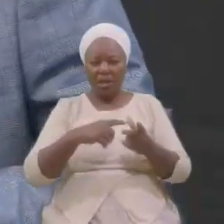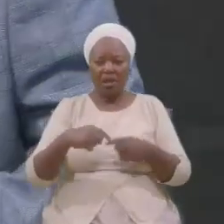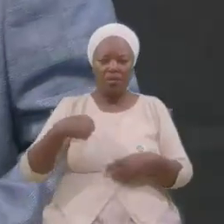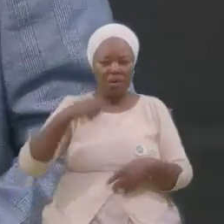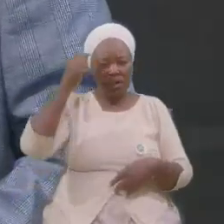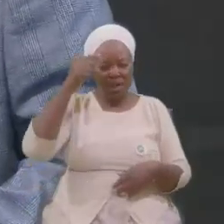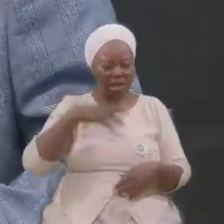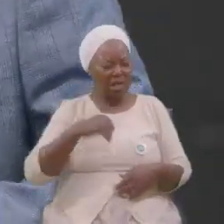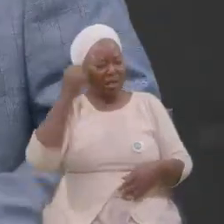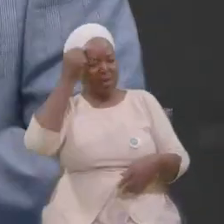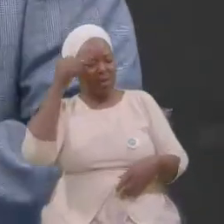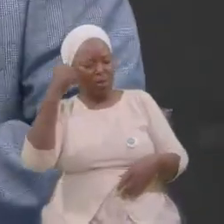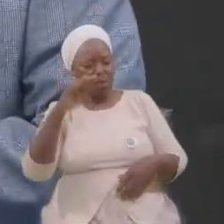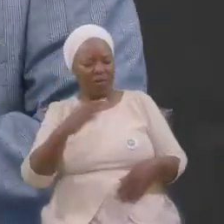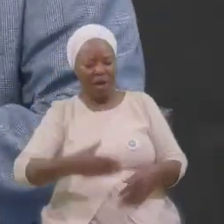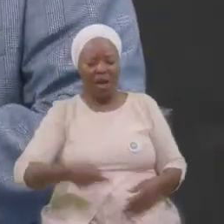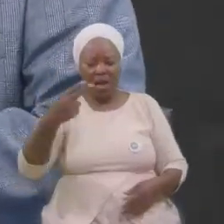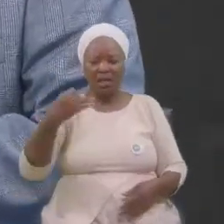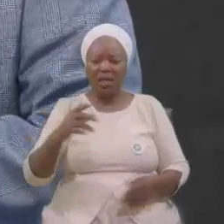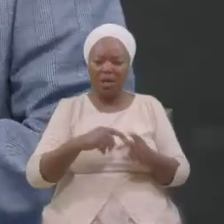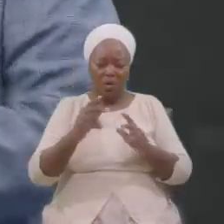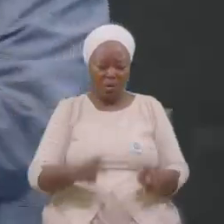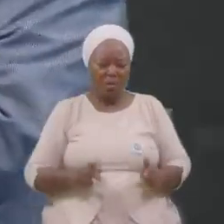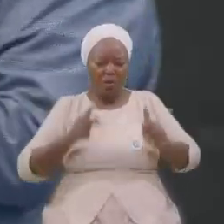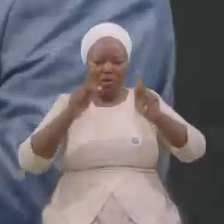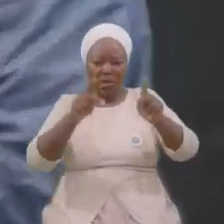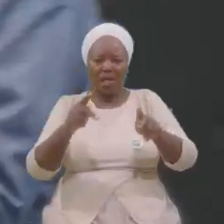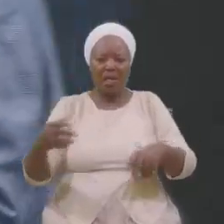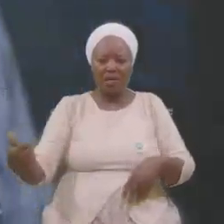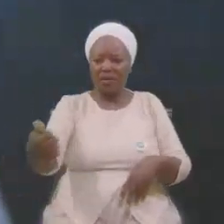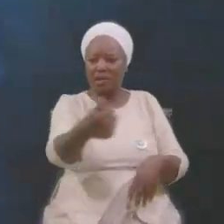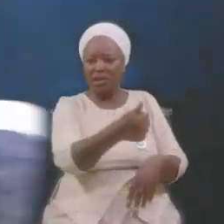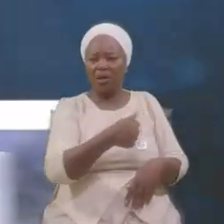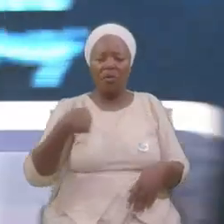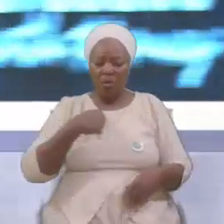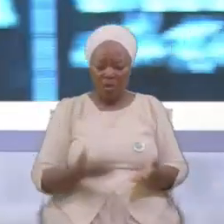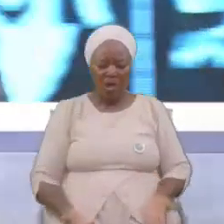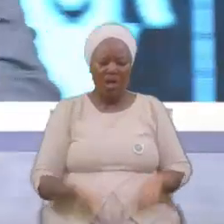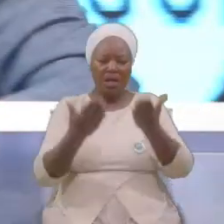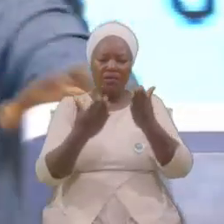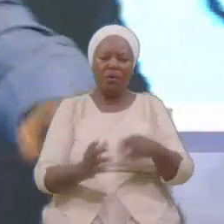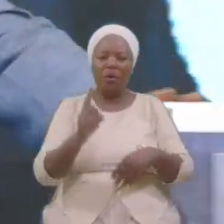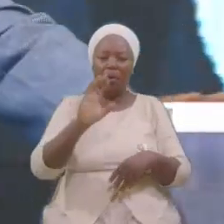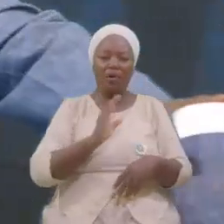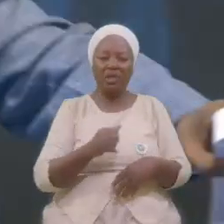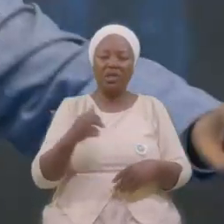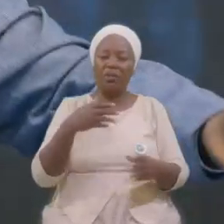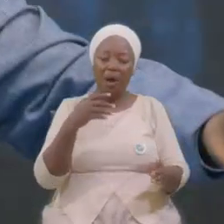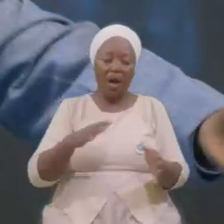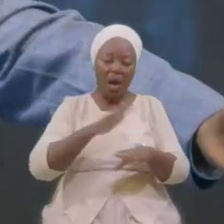projected ourselves. We promoted ourselves. We lifted ourselves up